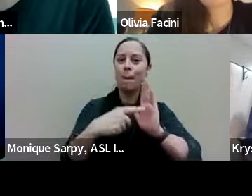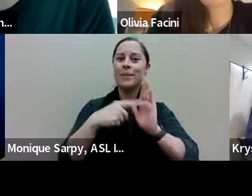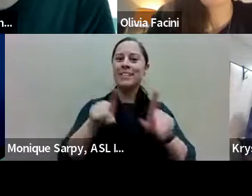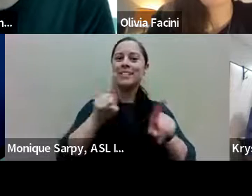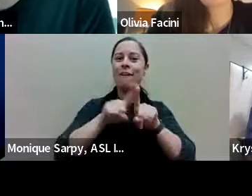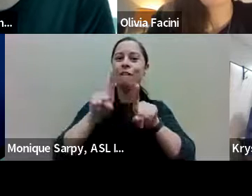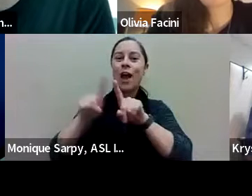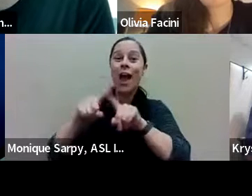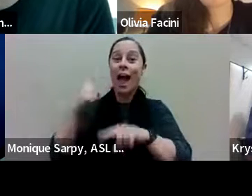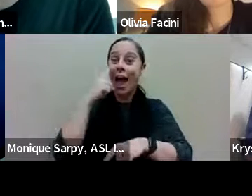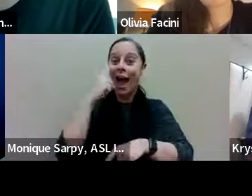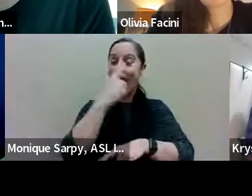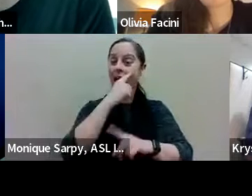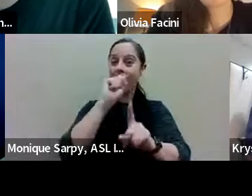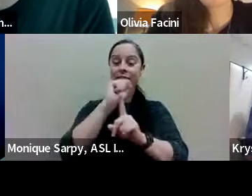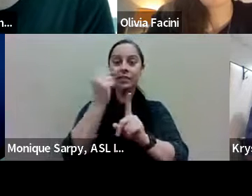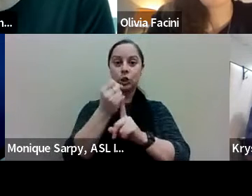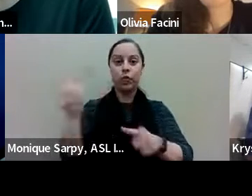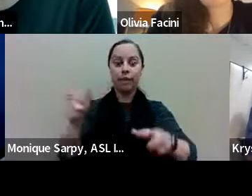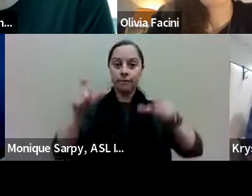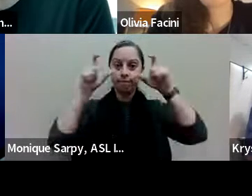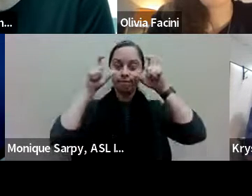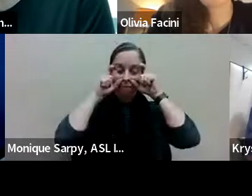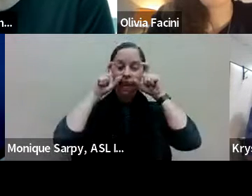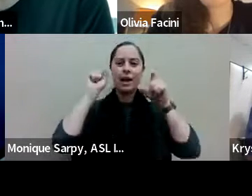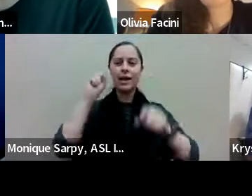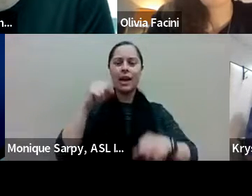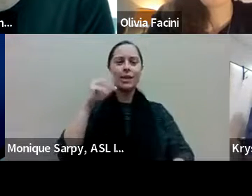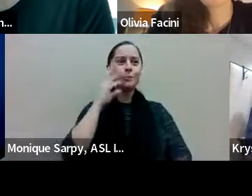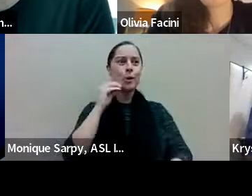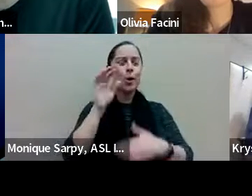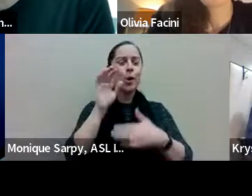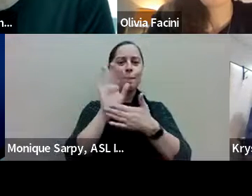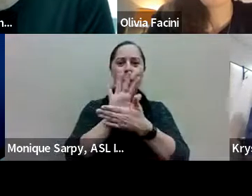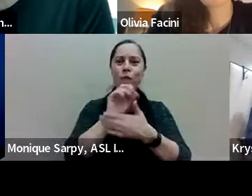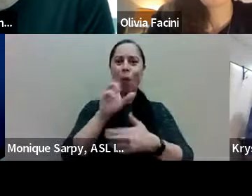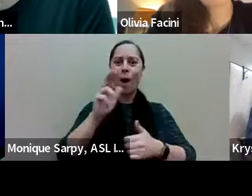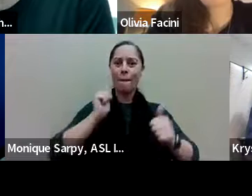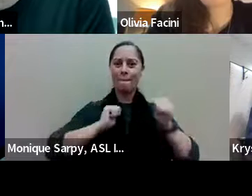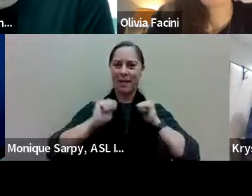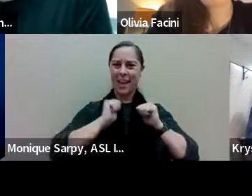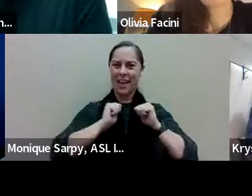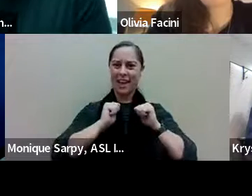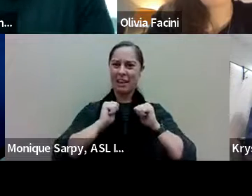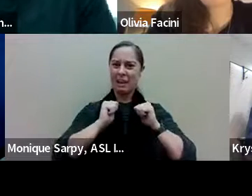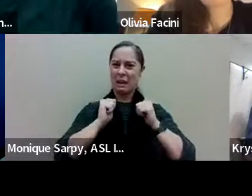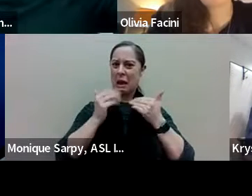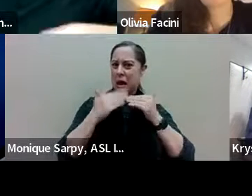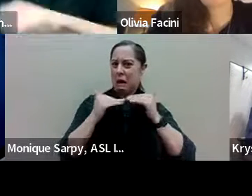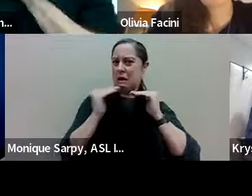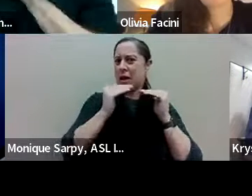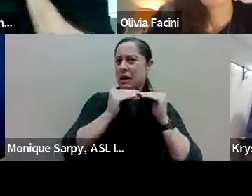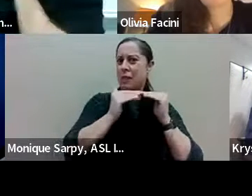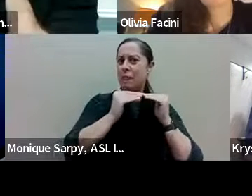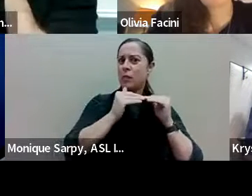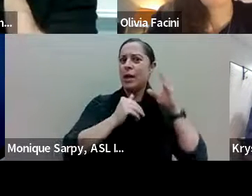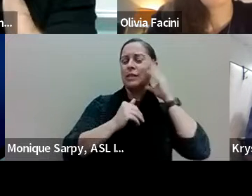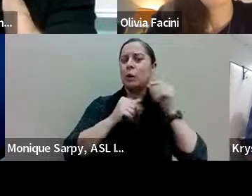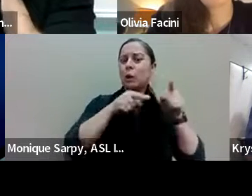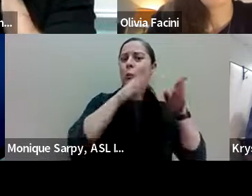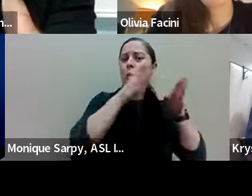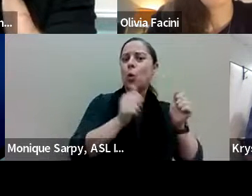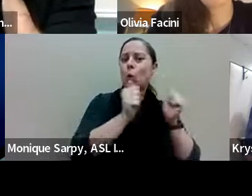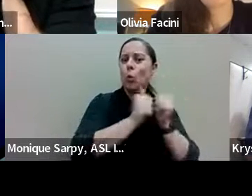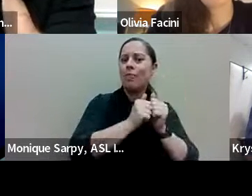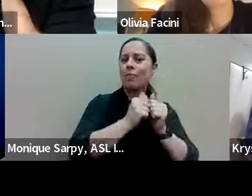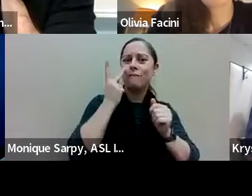could experience the movie or the play as the person with the vision impairment who